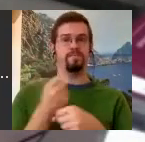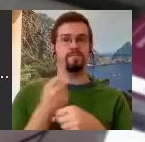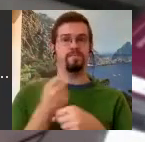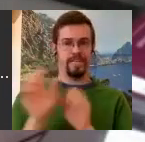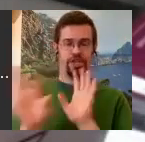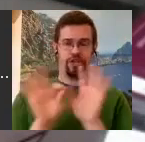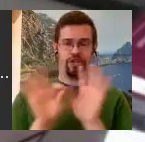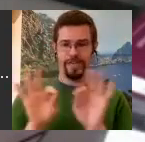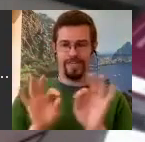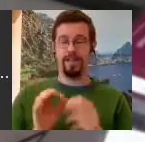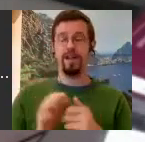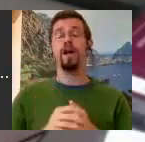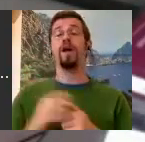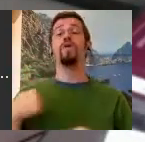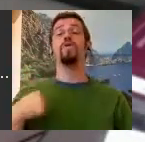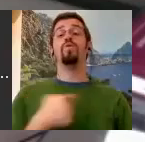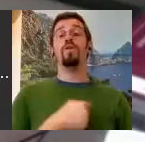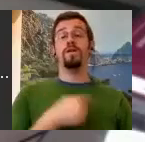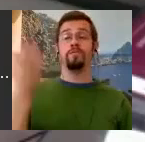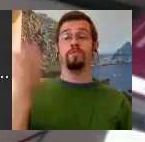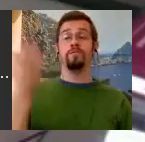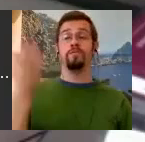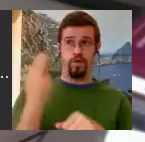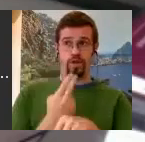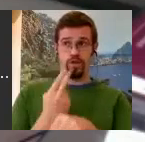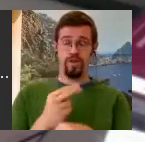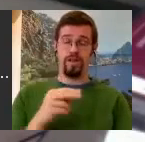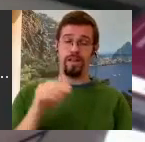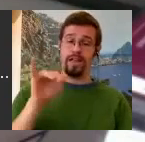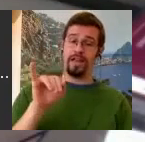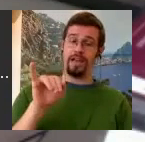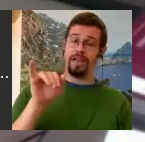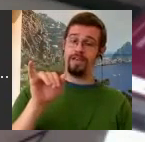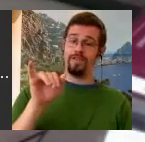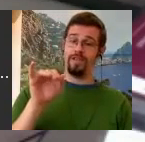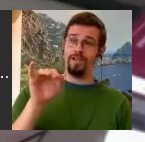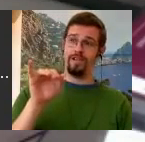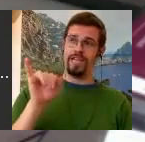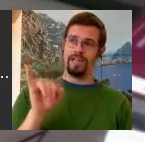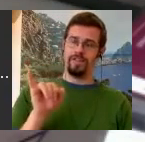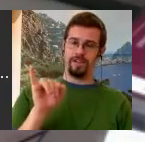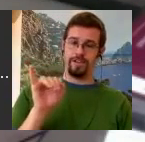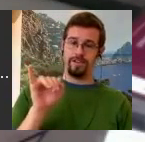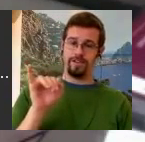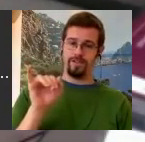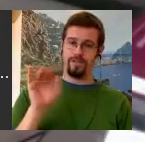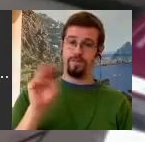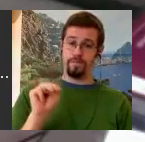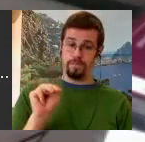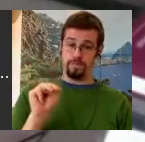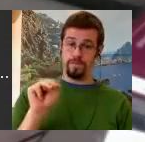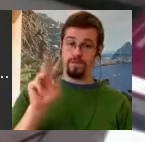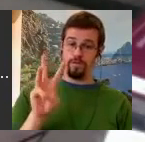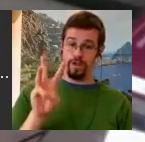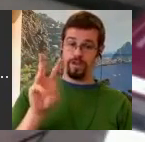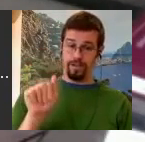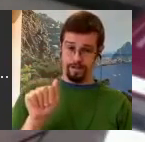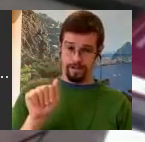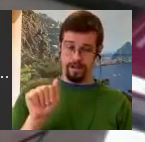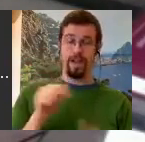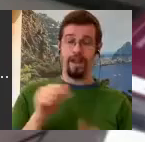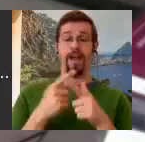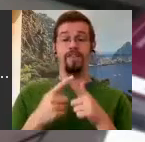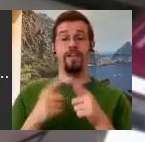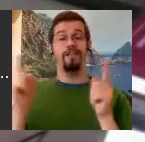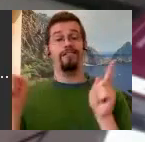were using the International Movement Writing Alphabet, and then Steve helped me hone it down to just the sign writing, and we got